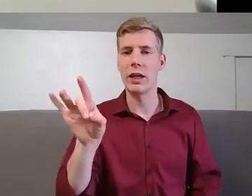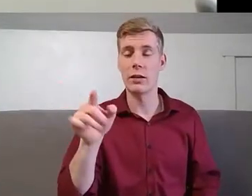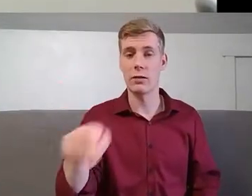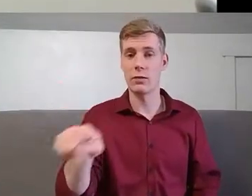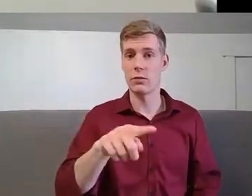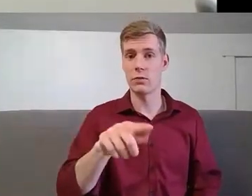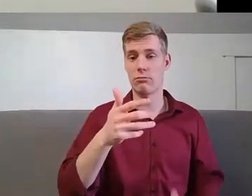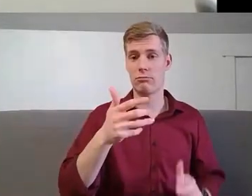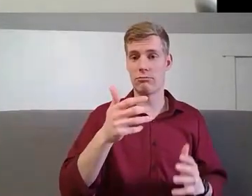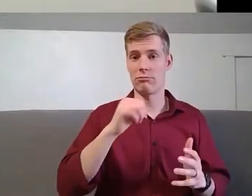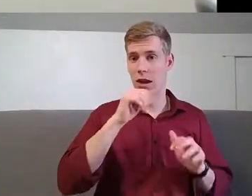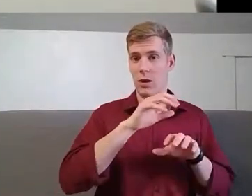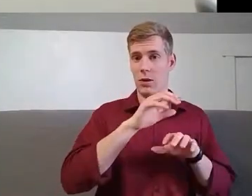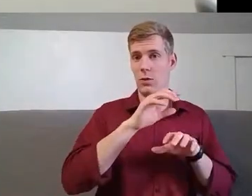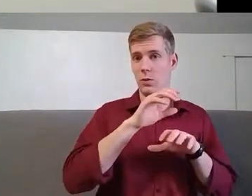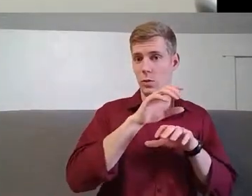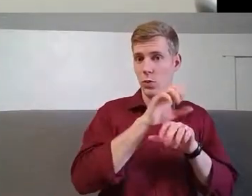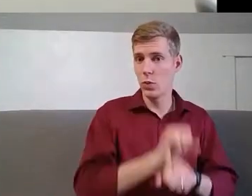not used to